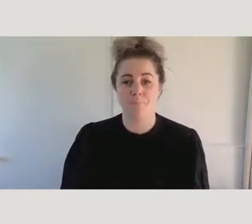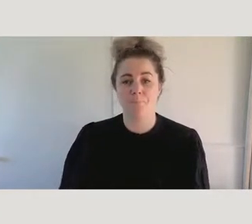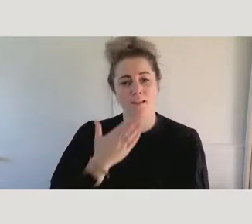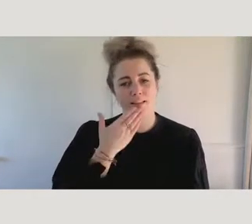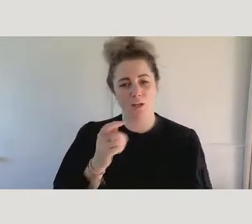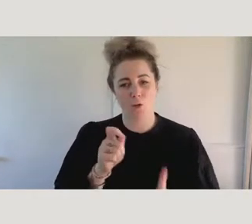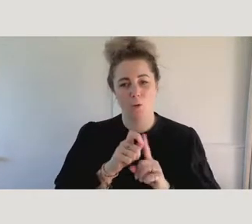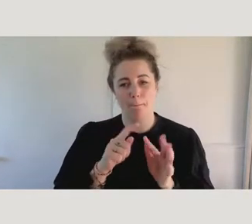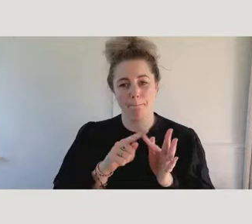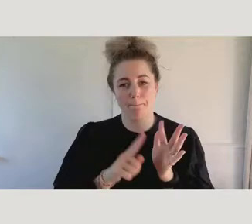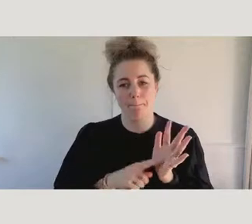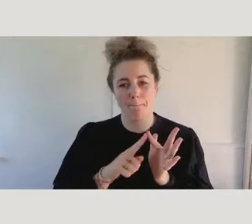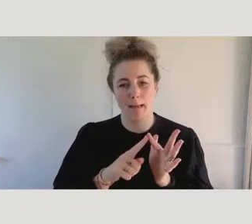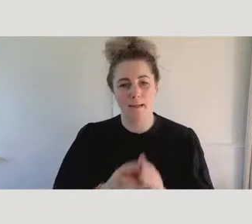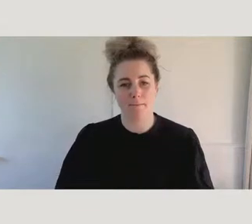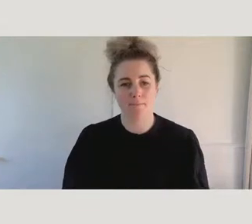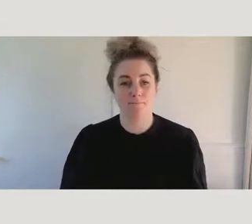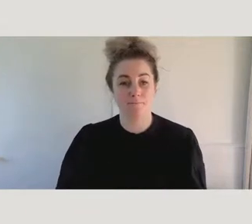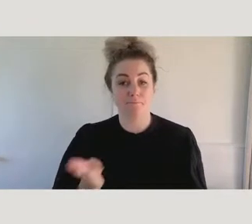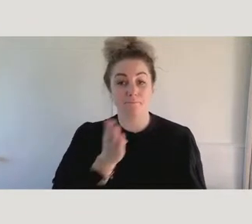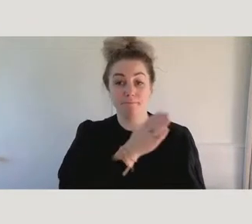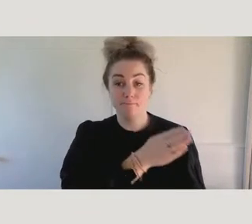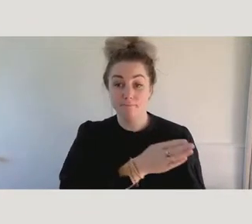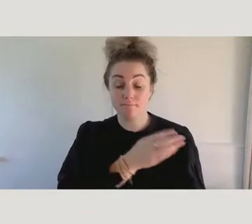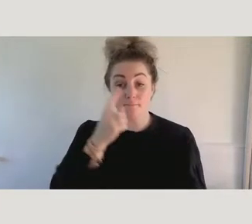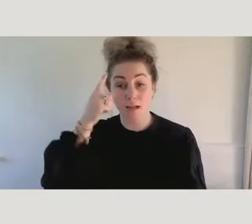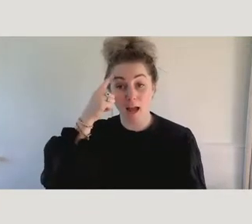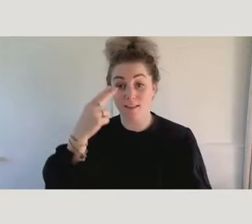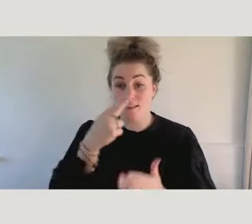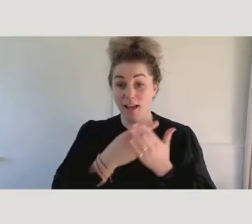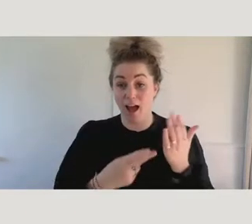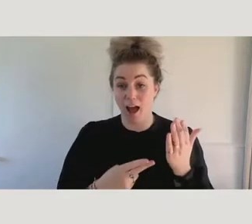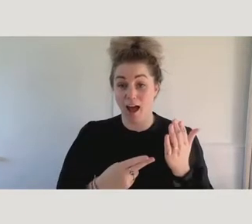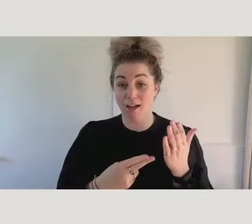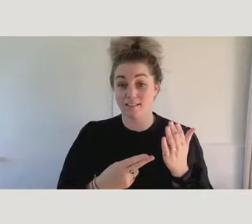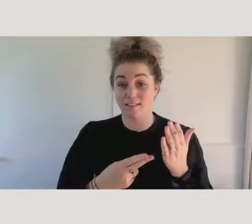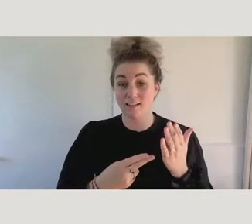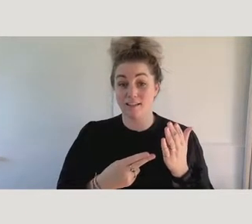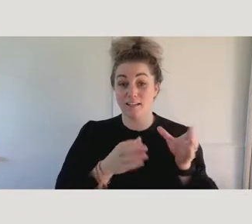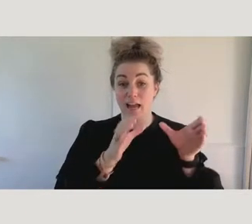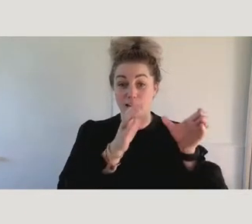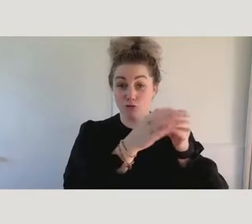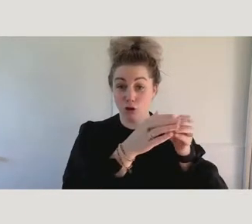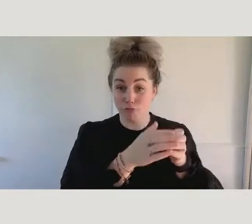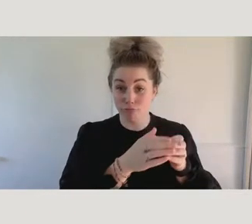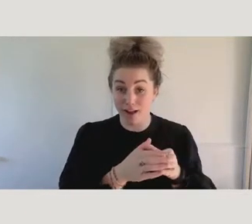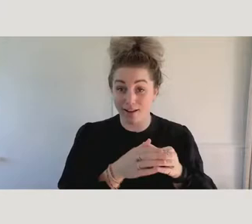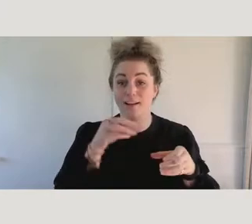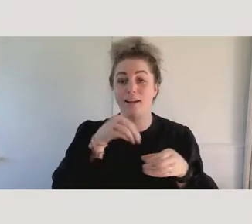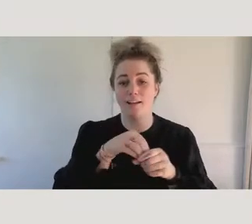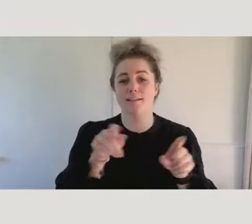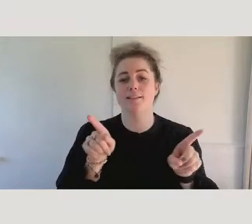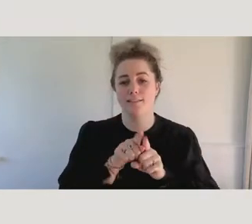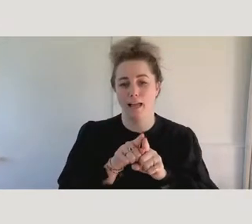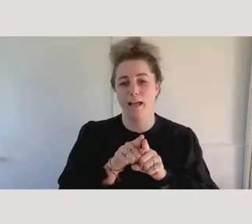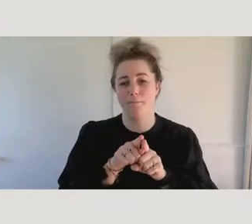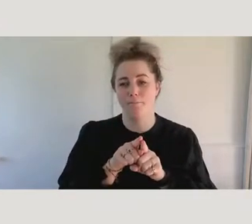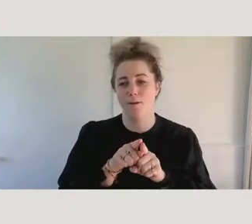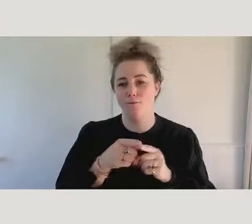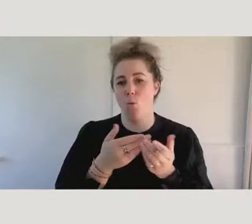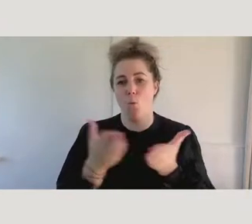Billy I think art and genre comes in all languages it's about inclusion